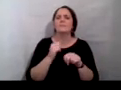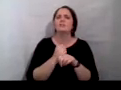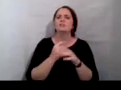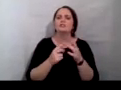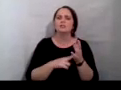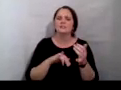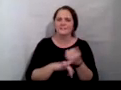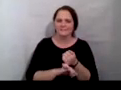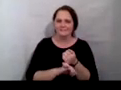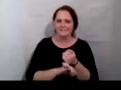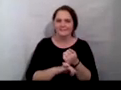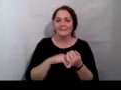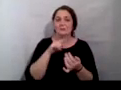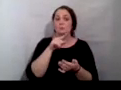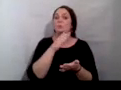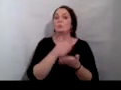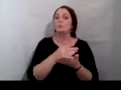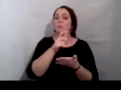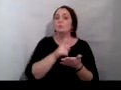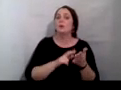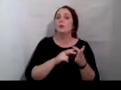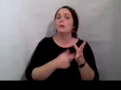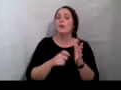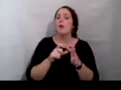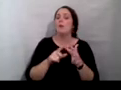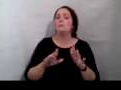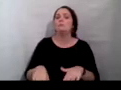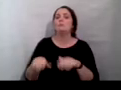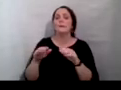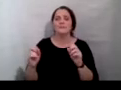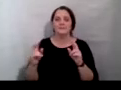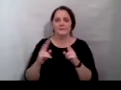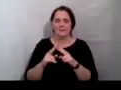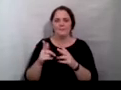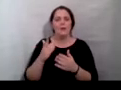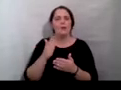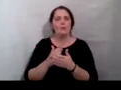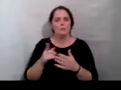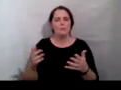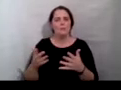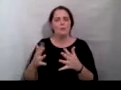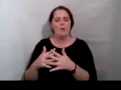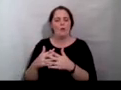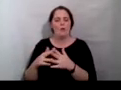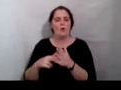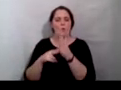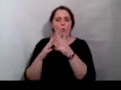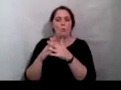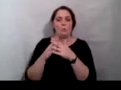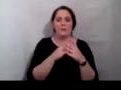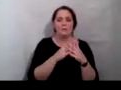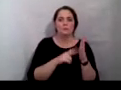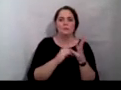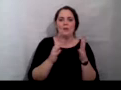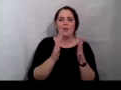quite some time. Nadi grew up in Sydney, but her traditional homelands is in the northwest New South Wales area